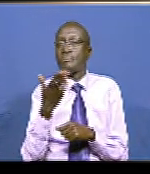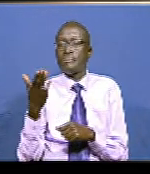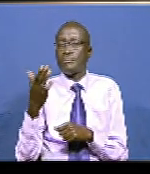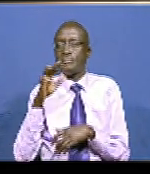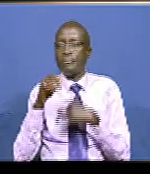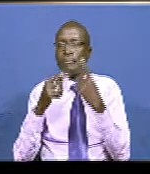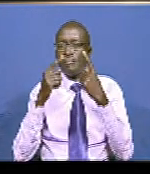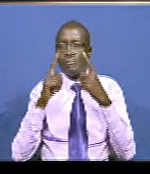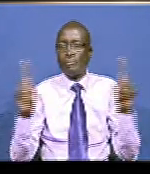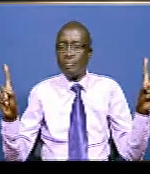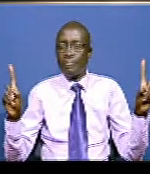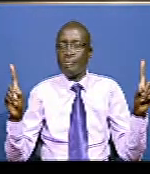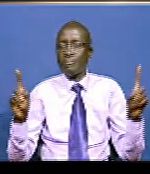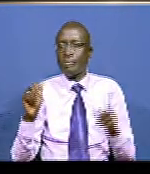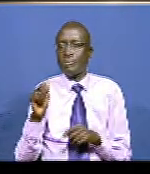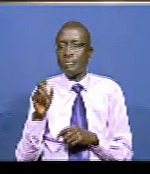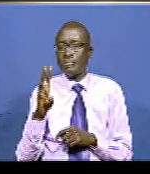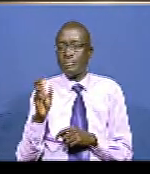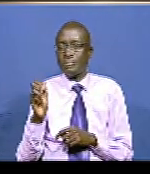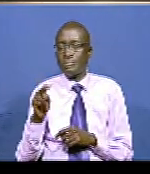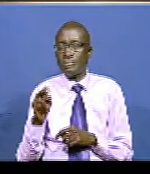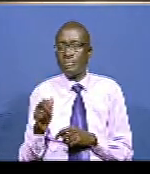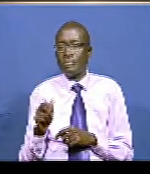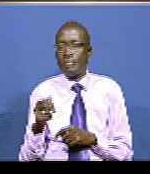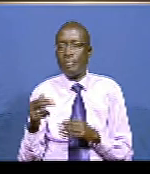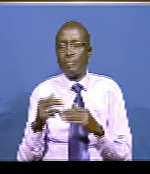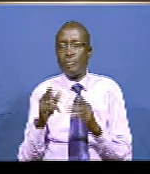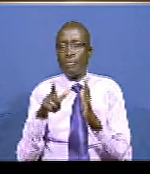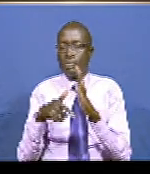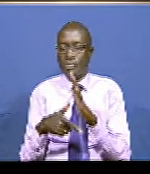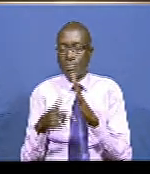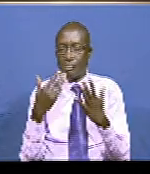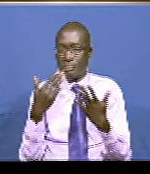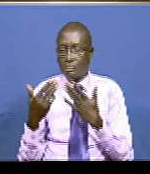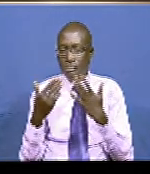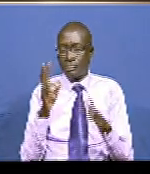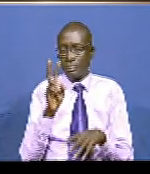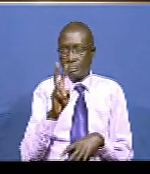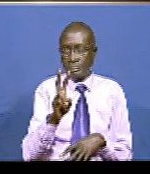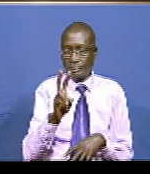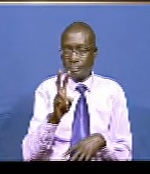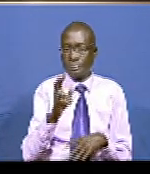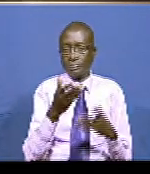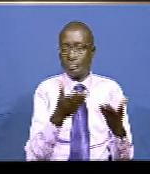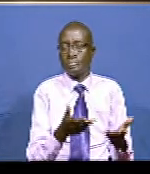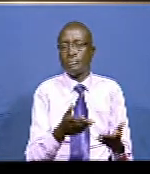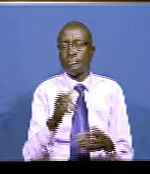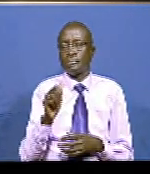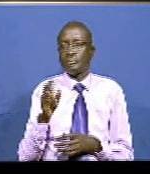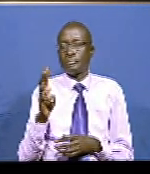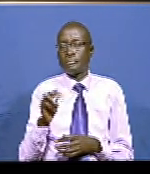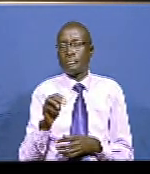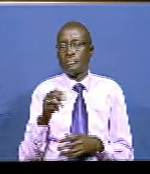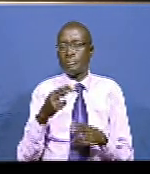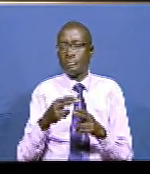best. But Awana will be doing something for him shortly. Thank you so much for watching, because we'll be leaving you with Awana. My name is Purity